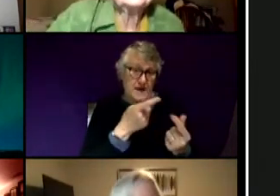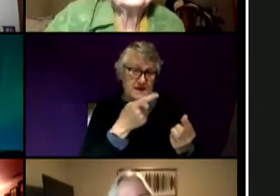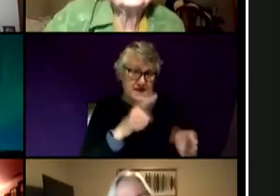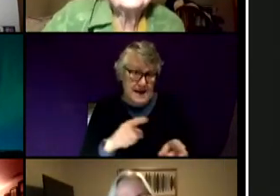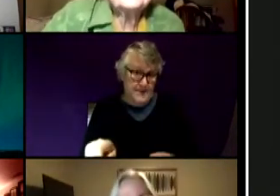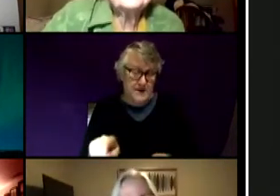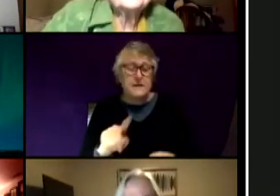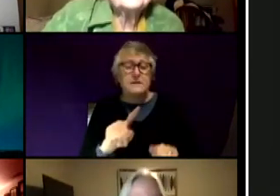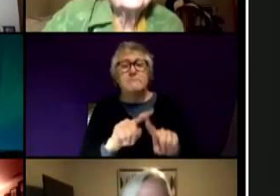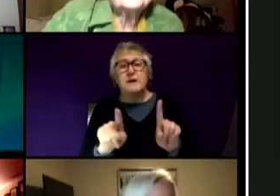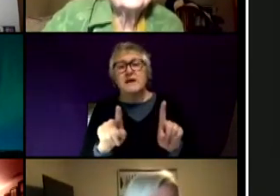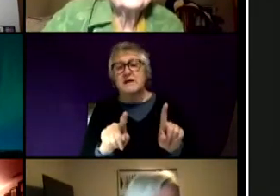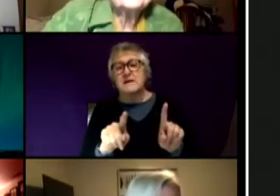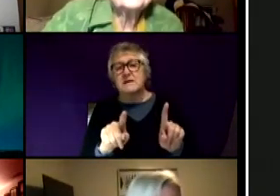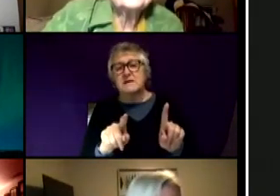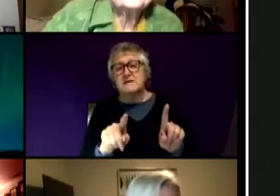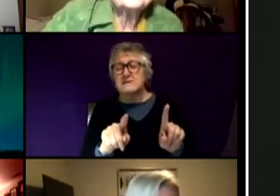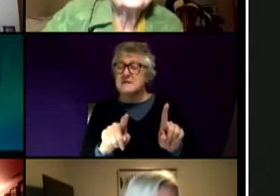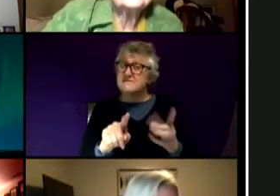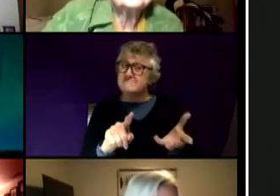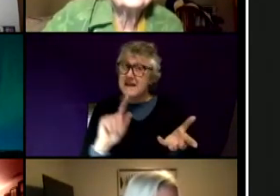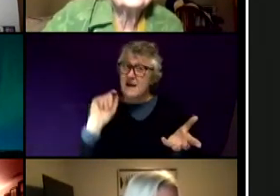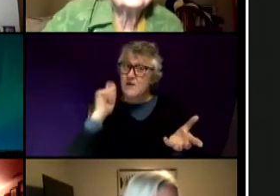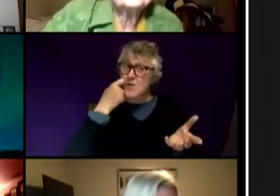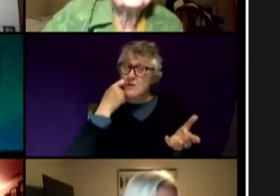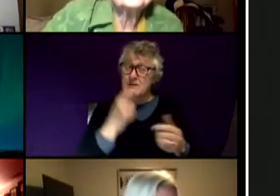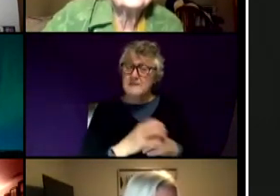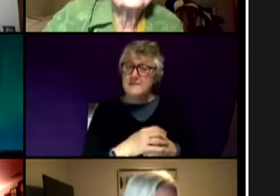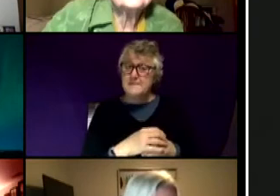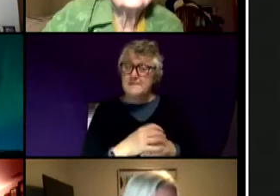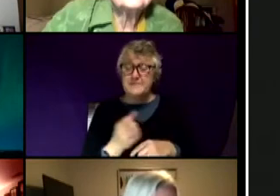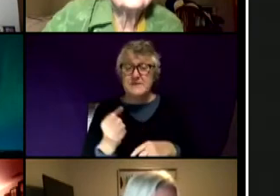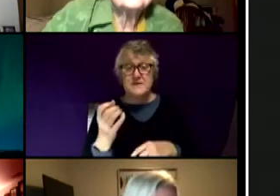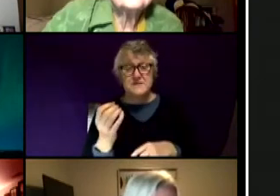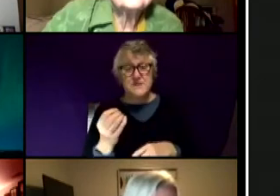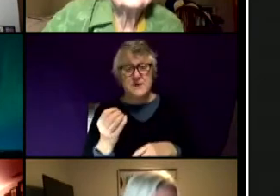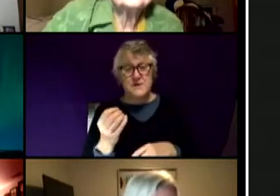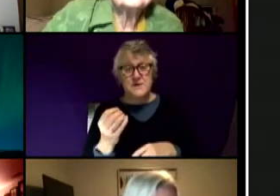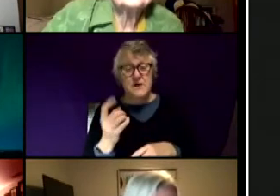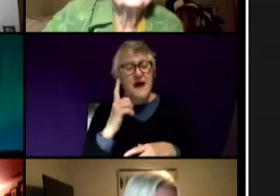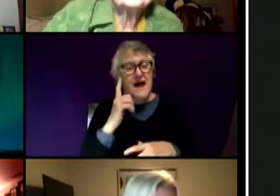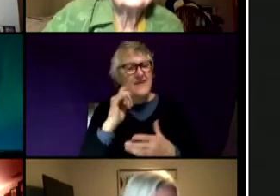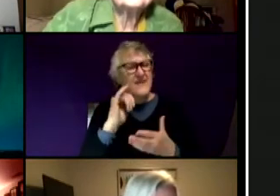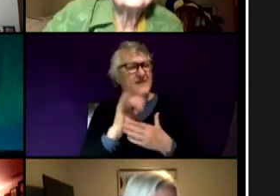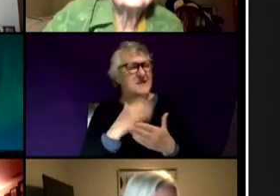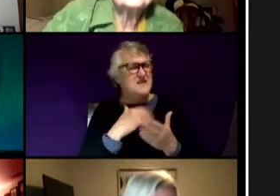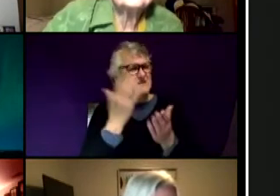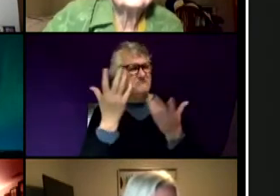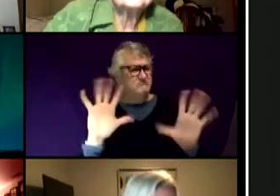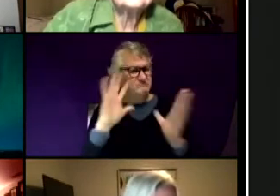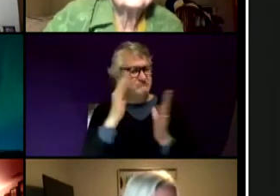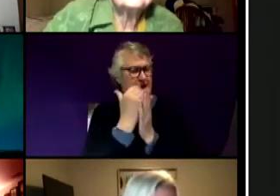it's kind of cool. So I think that's my list for now.